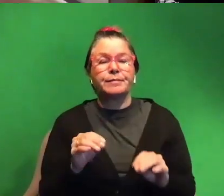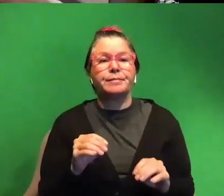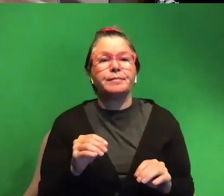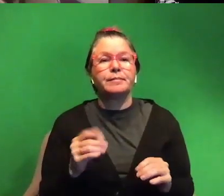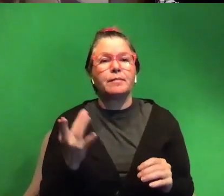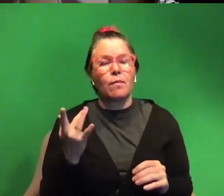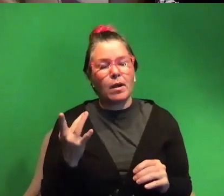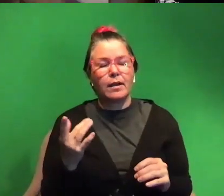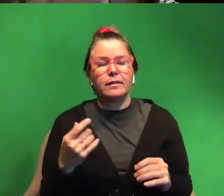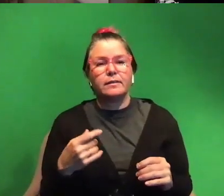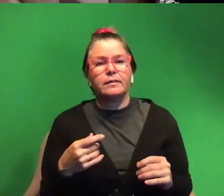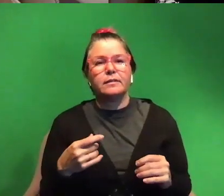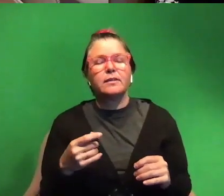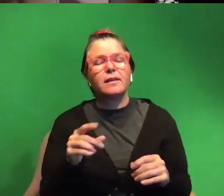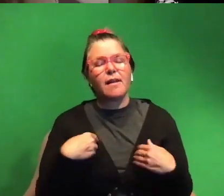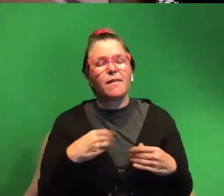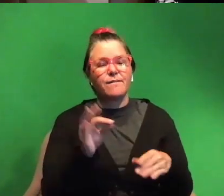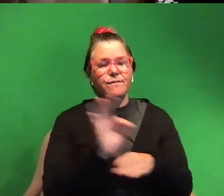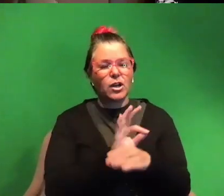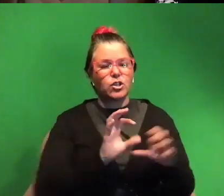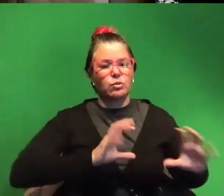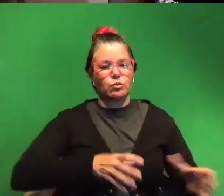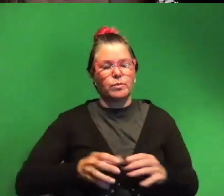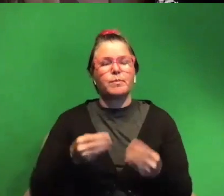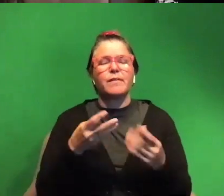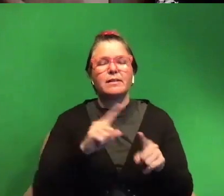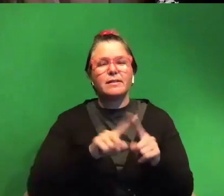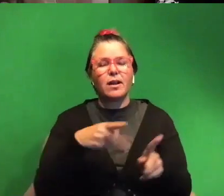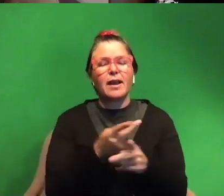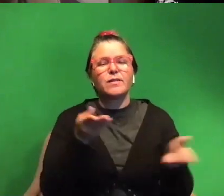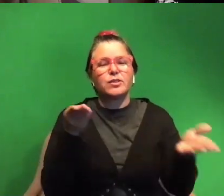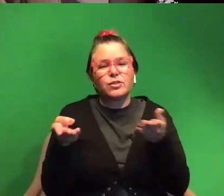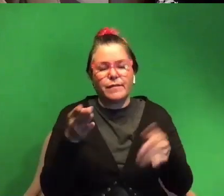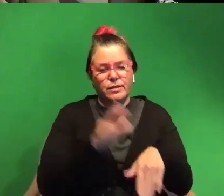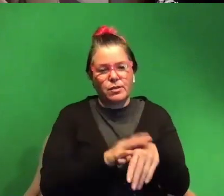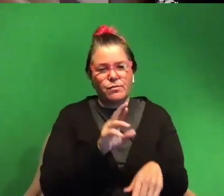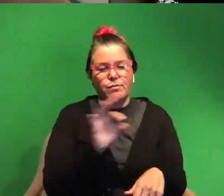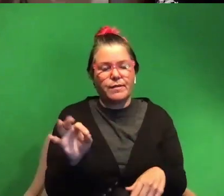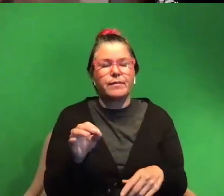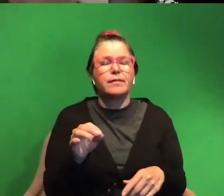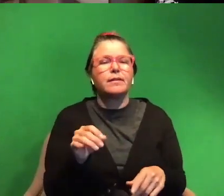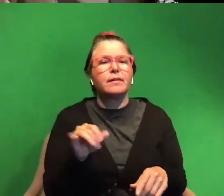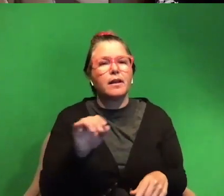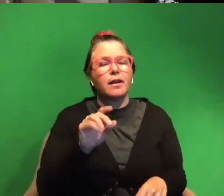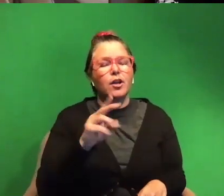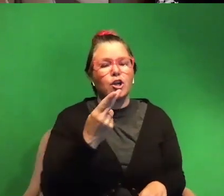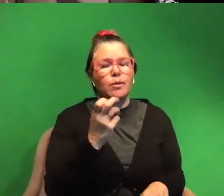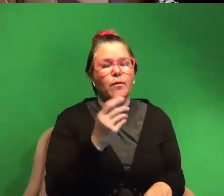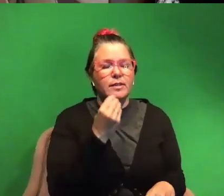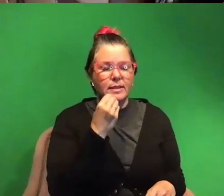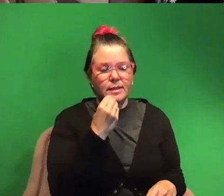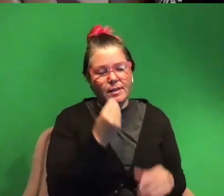a variety of what we call functional groups, where they provide a different type of service on the reef. So you have things like herbivores, right, that